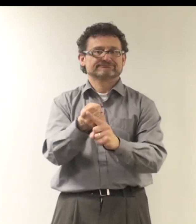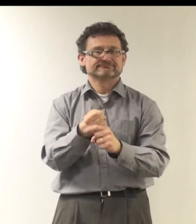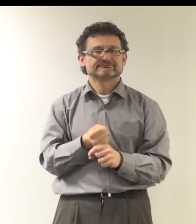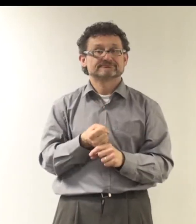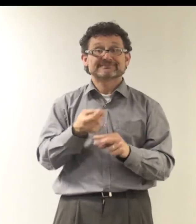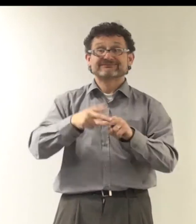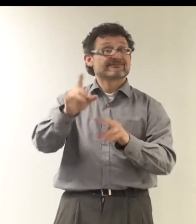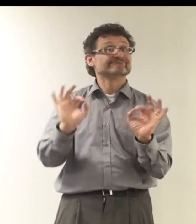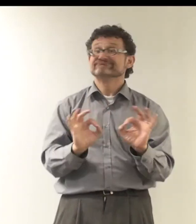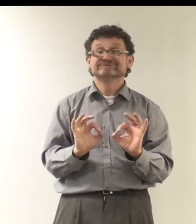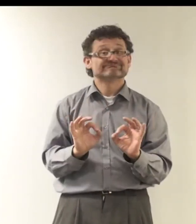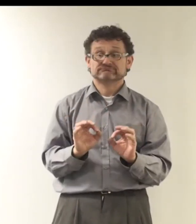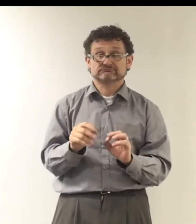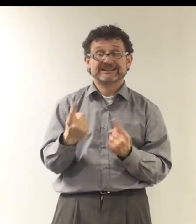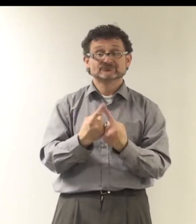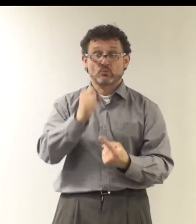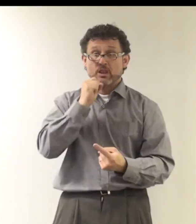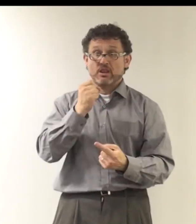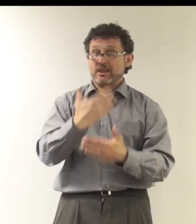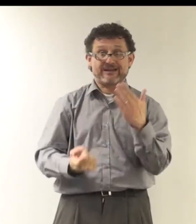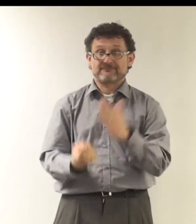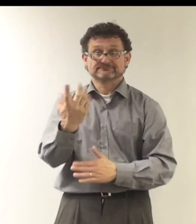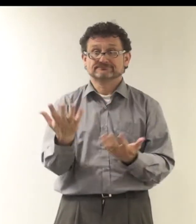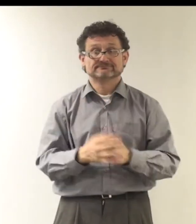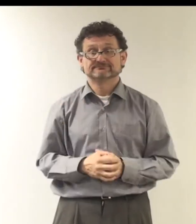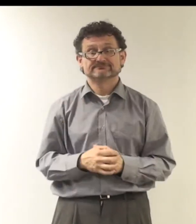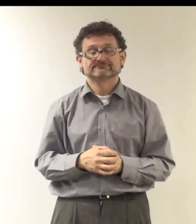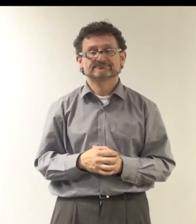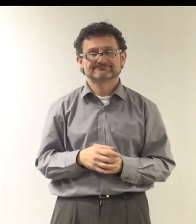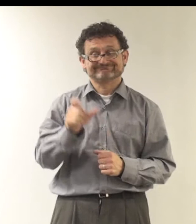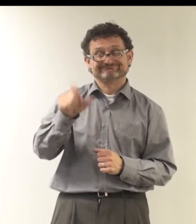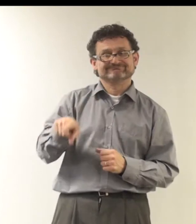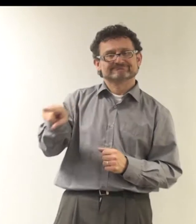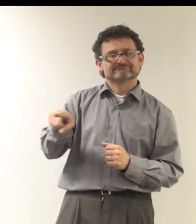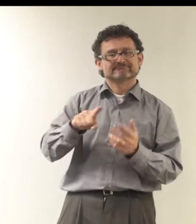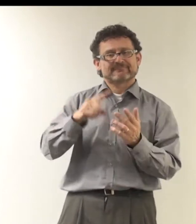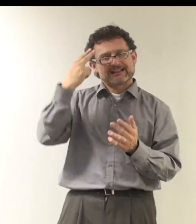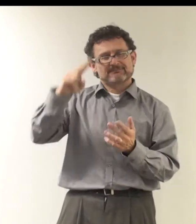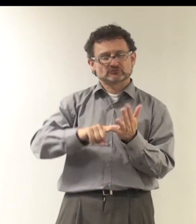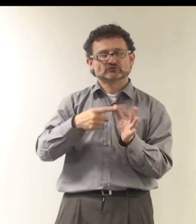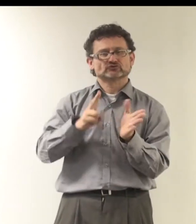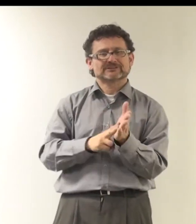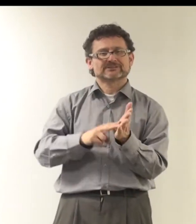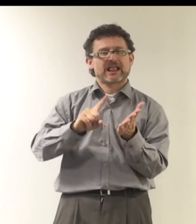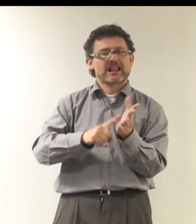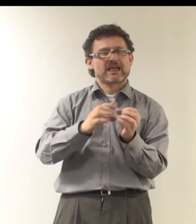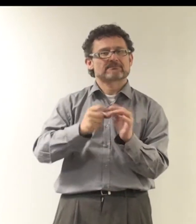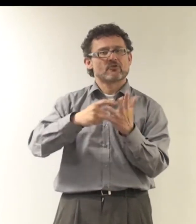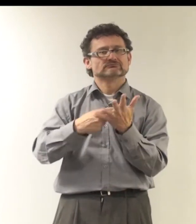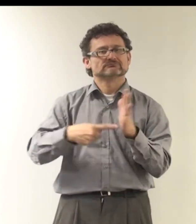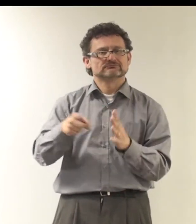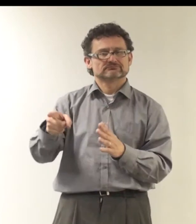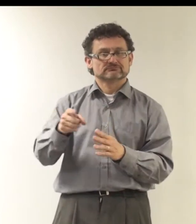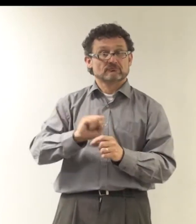councillors, through our activists, through our local work with communities. And thanks to our members, 20-mile-an-hour zones are being introduced